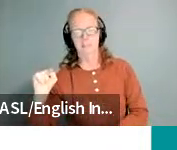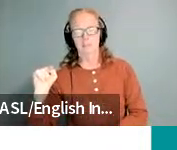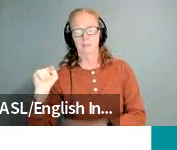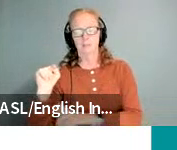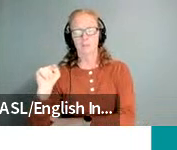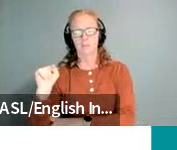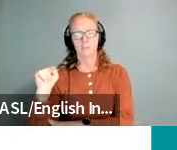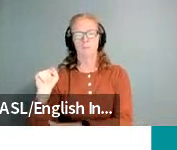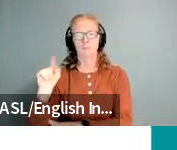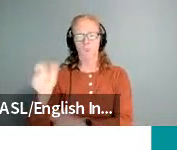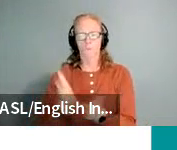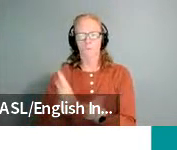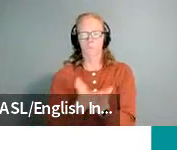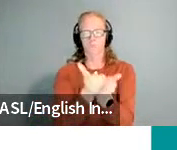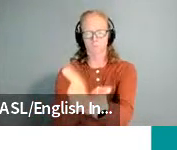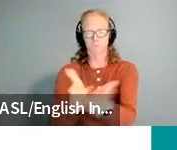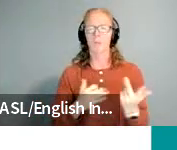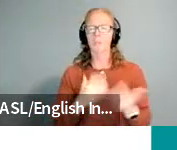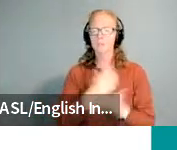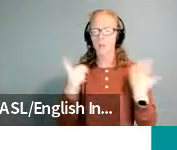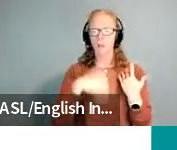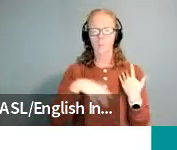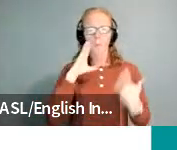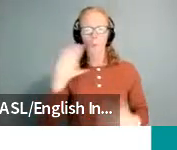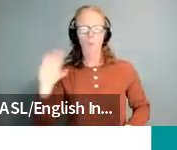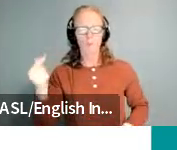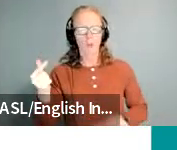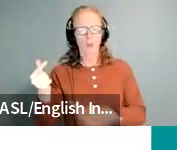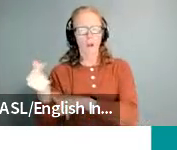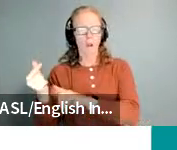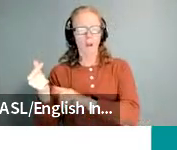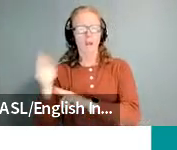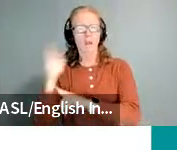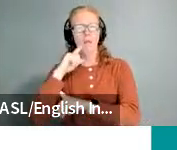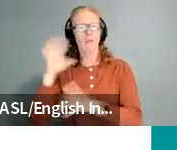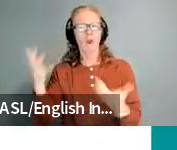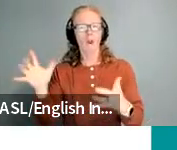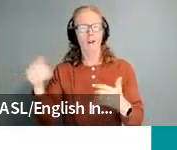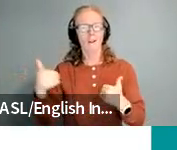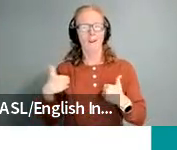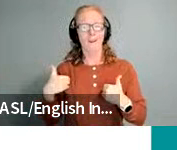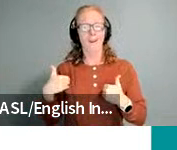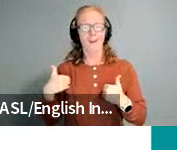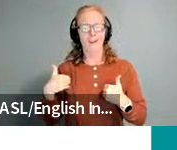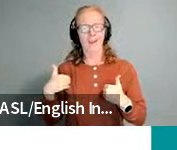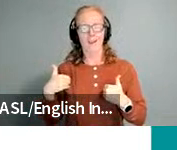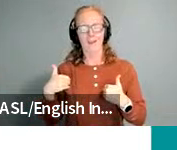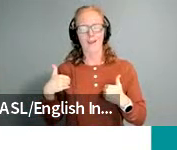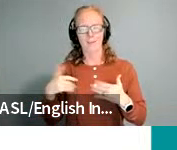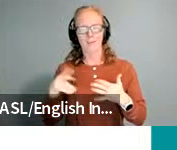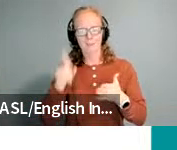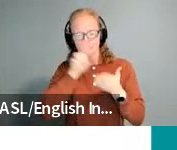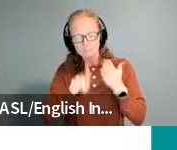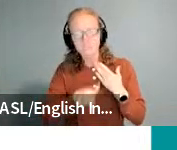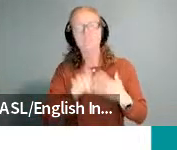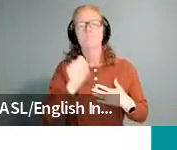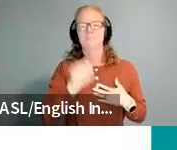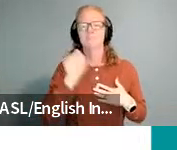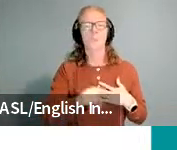as many of you already know, the Coast Guard did a preliminary finding that says, yep, build a